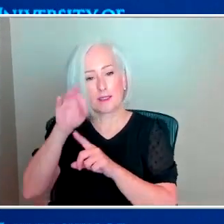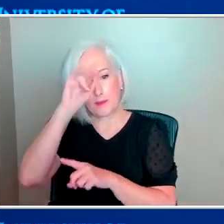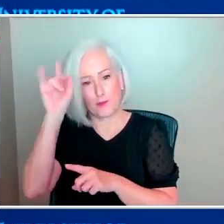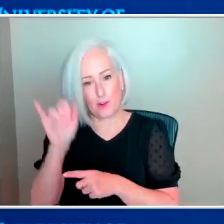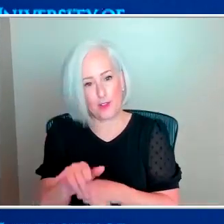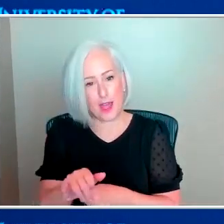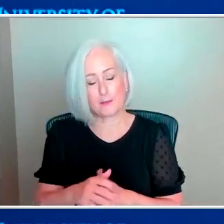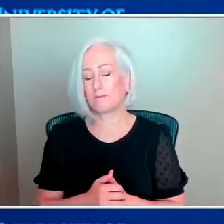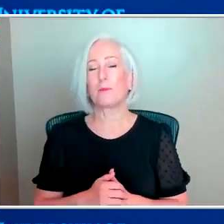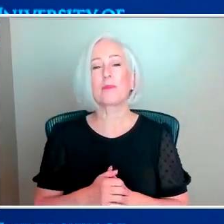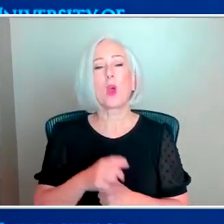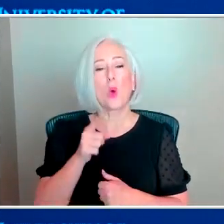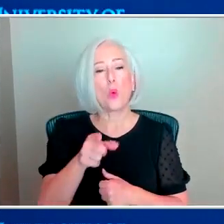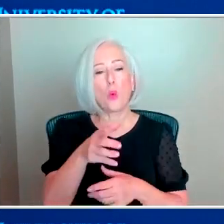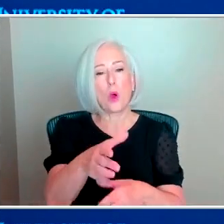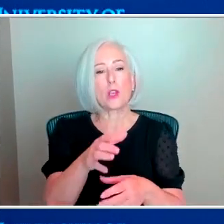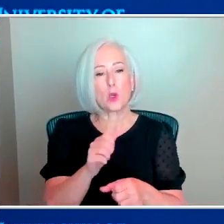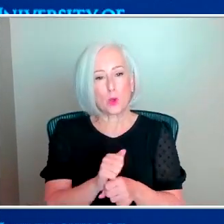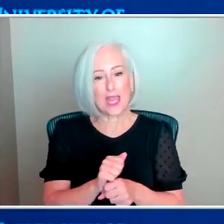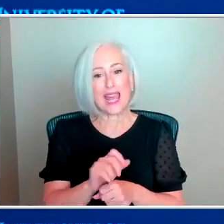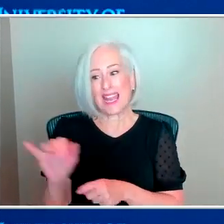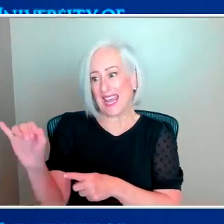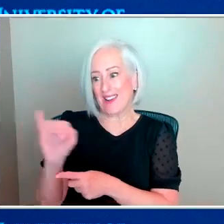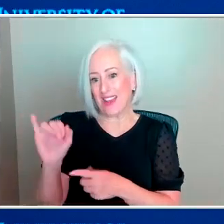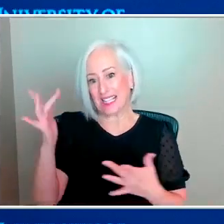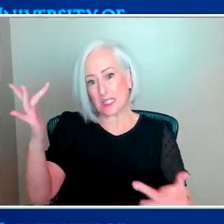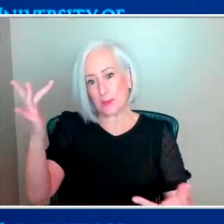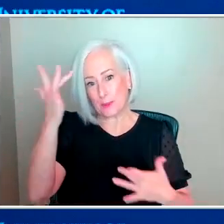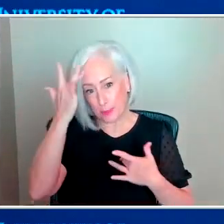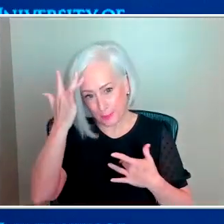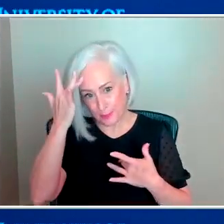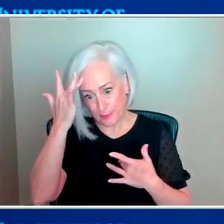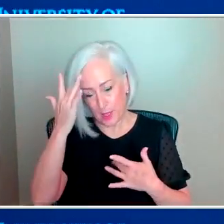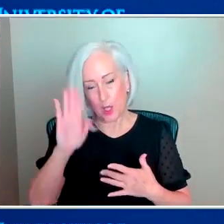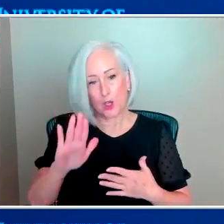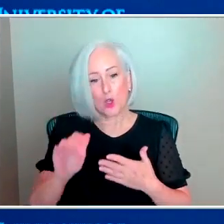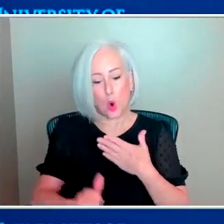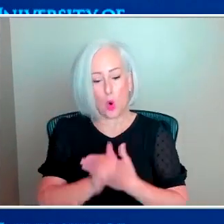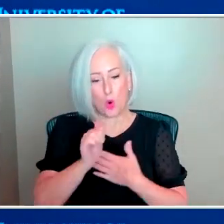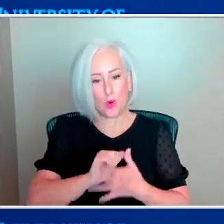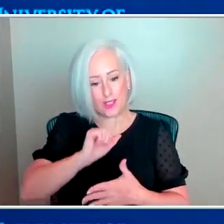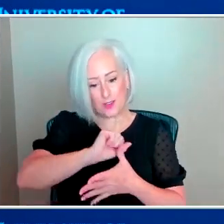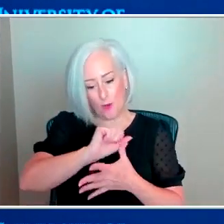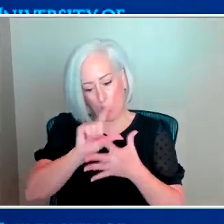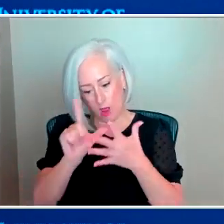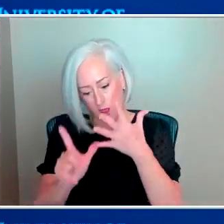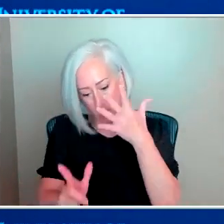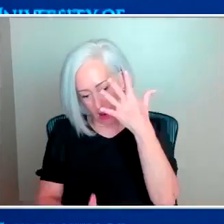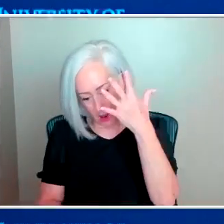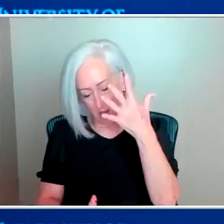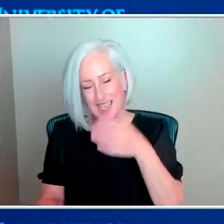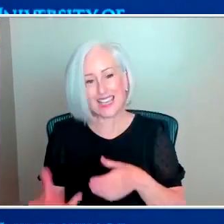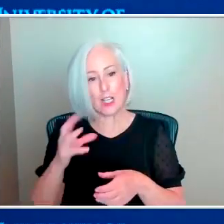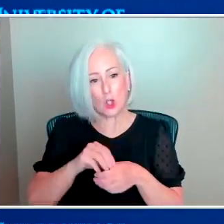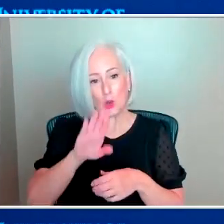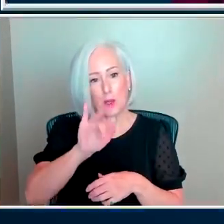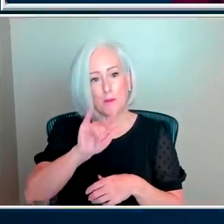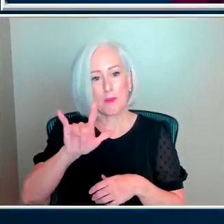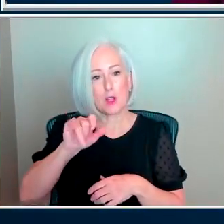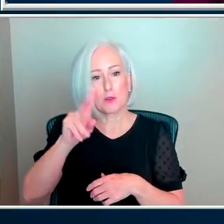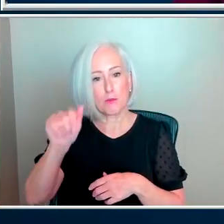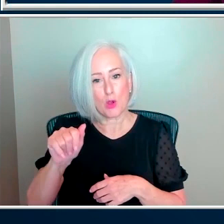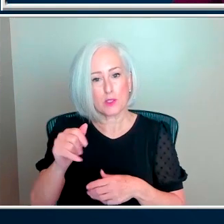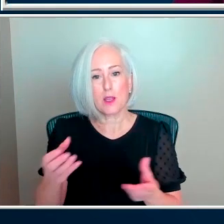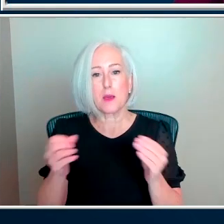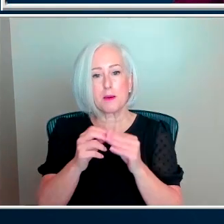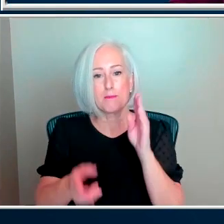you actually get the infection, your risk of all these things, including Bell's palsy, is much higher than with any vaccination as well.